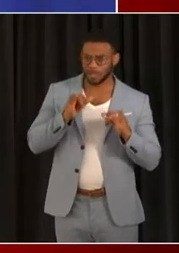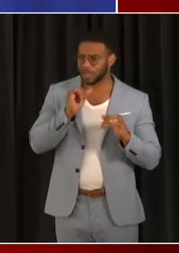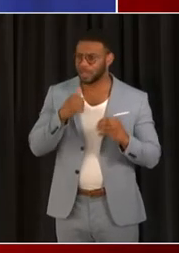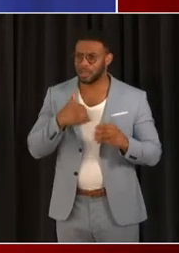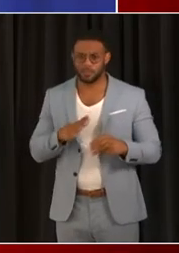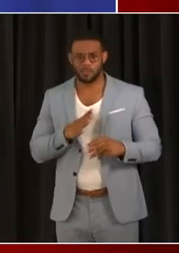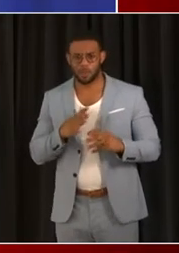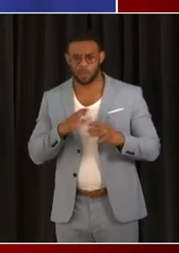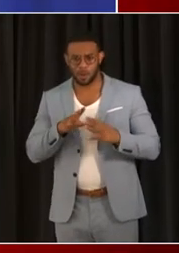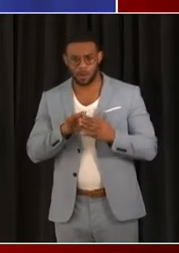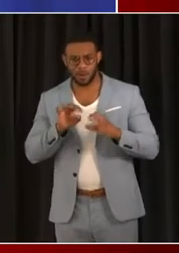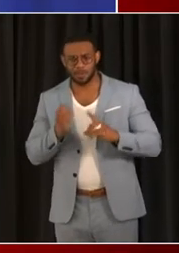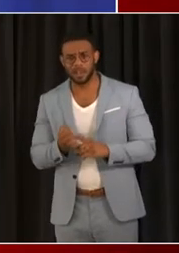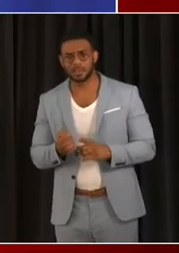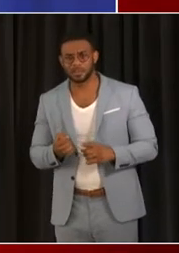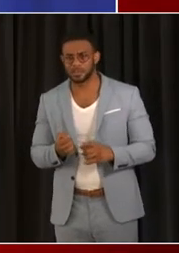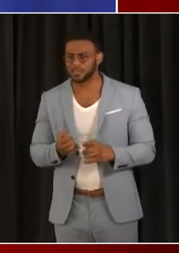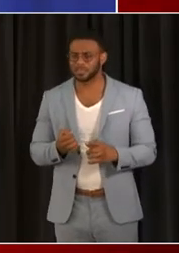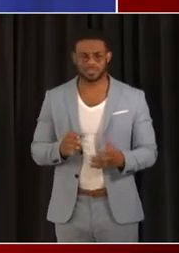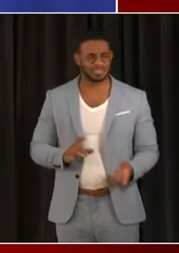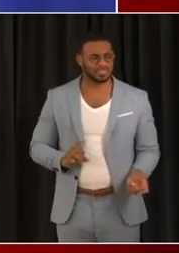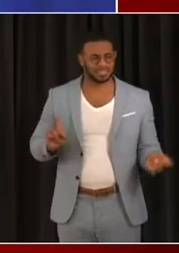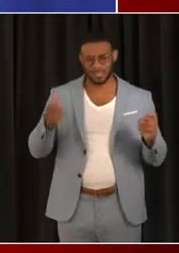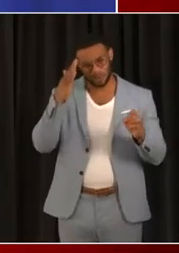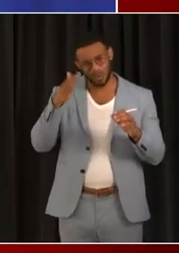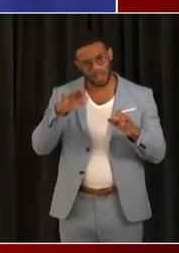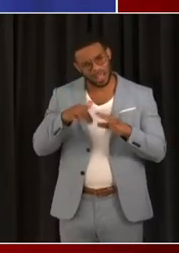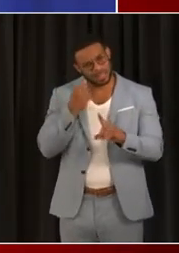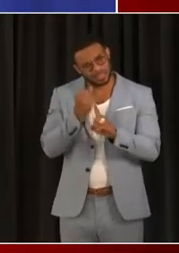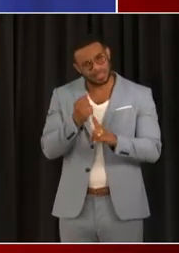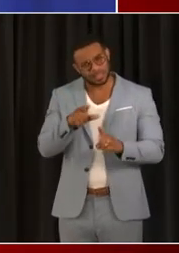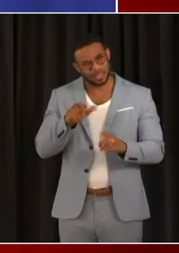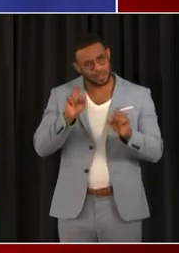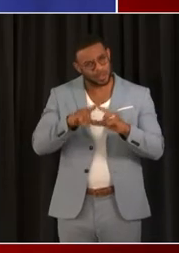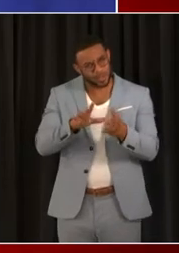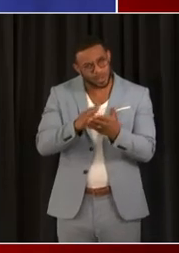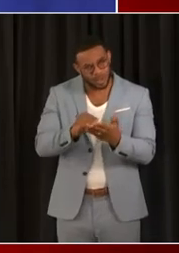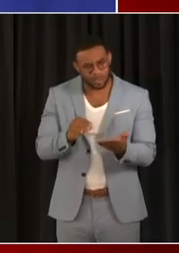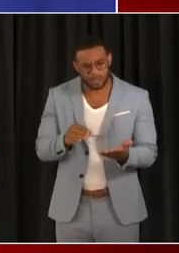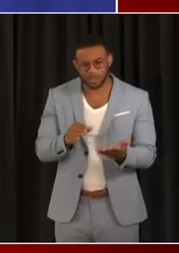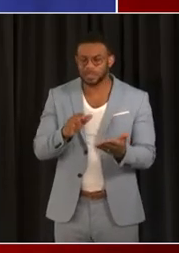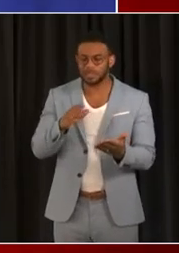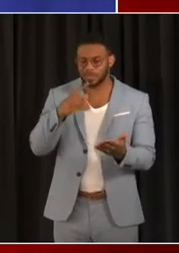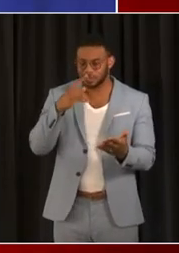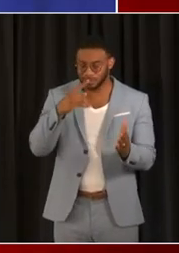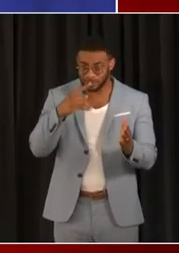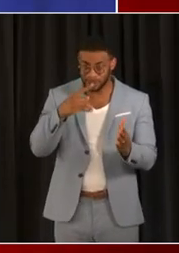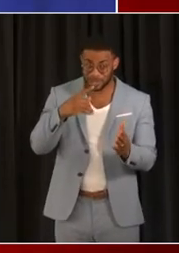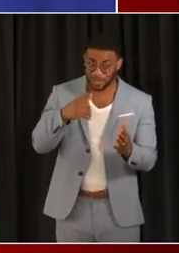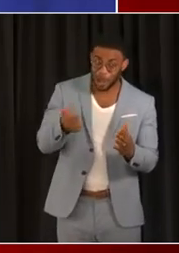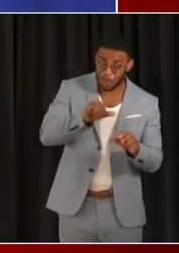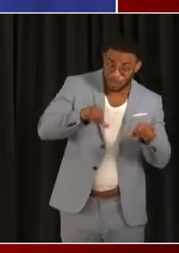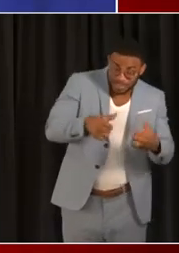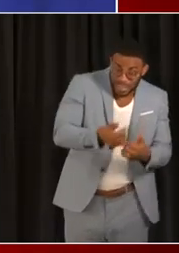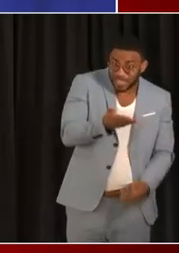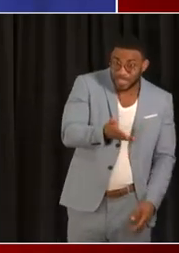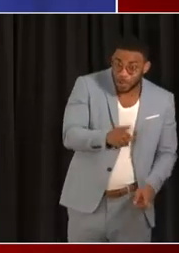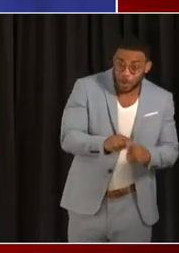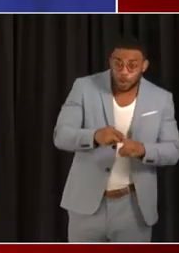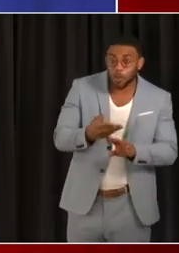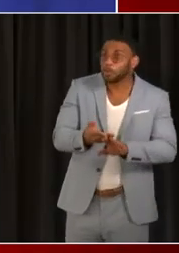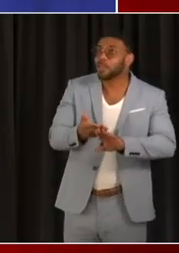instruction. They haven't been in a formal learning environment. And we know the detriment that that has to their ability to learn. And never mind that there were challenges